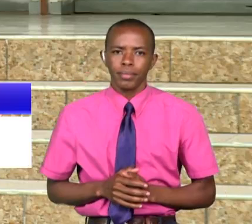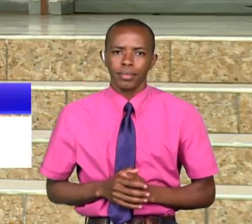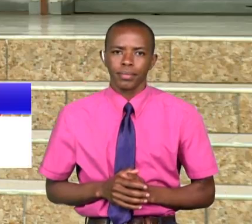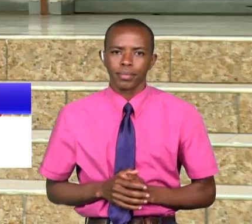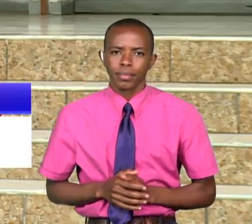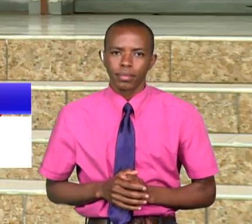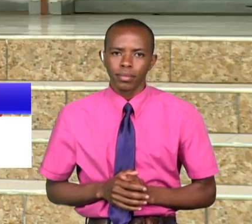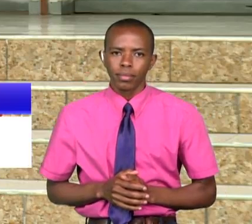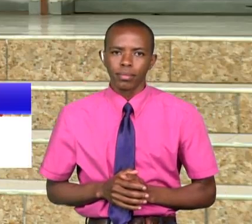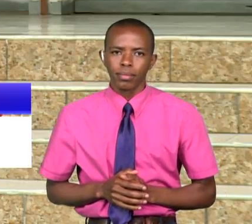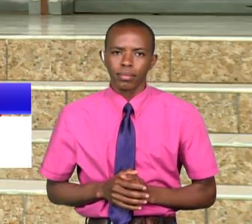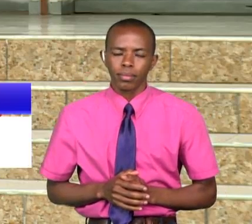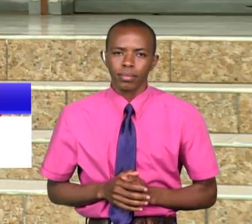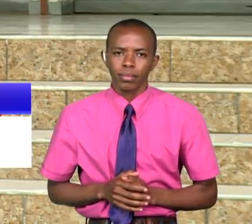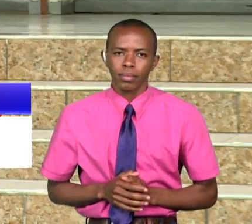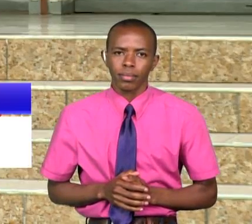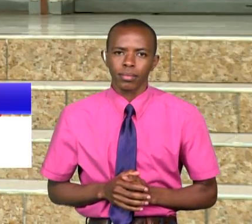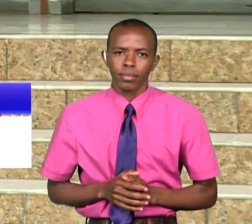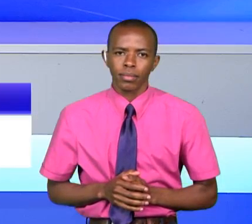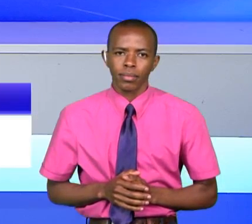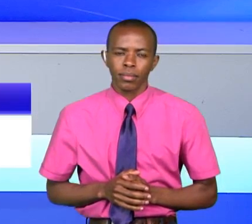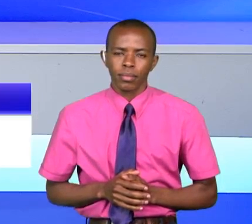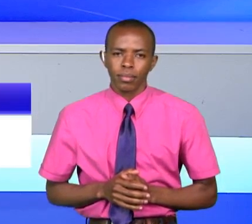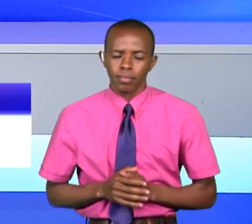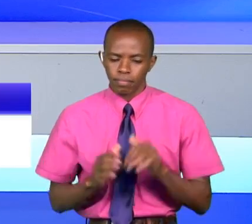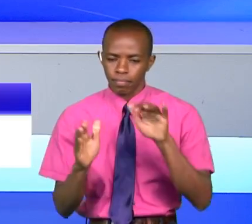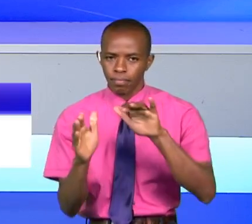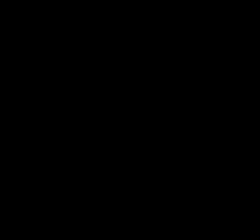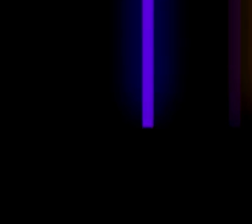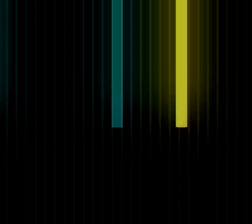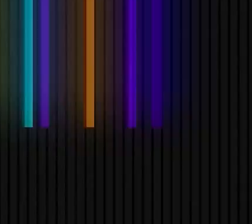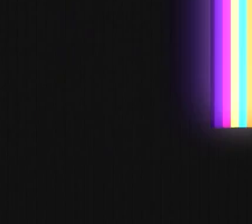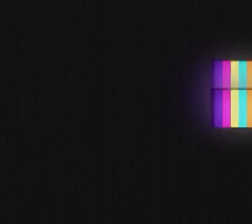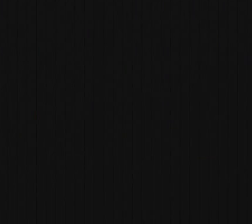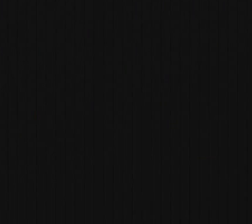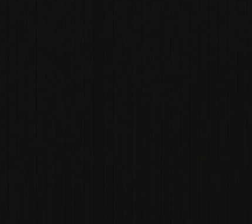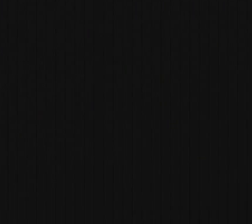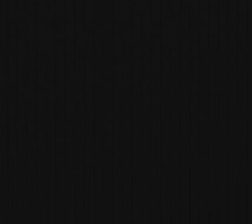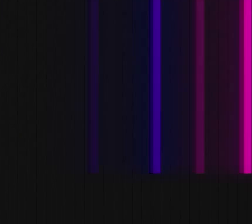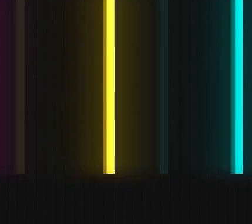reporting from the office of the President, Nairobi. Thank you, Mariam Jahid.